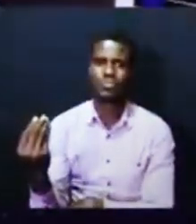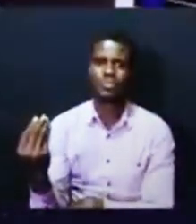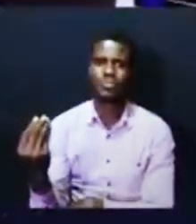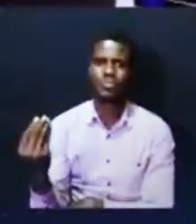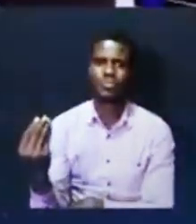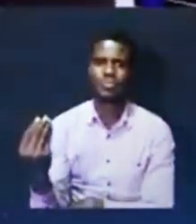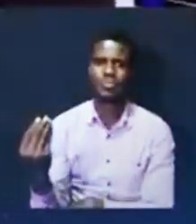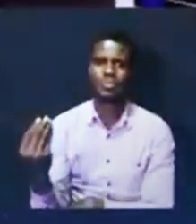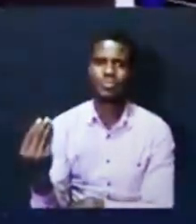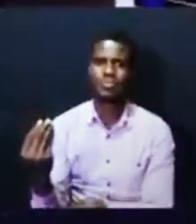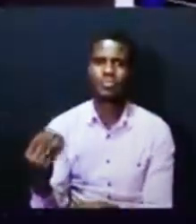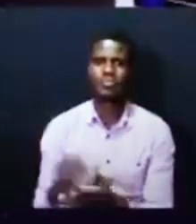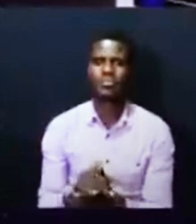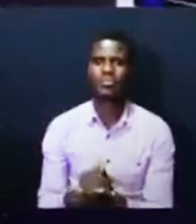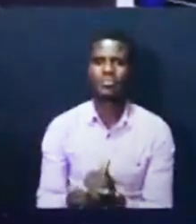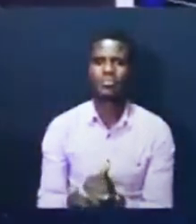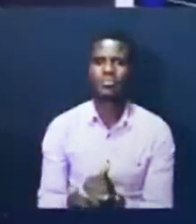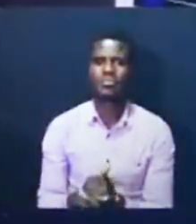So